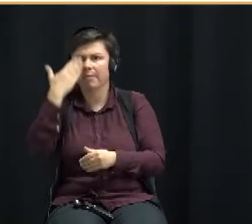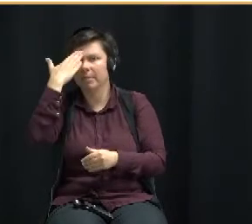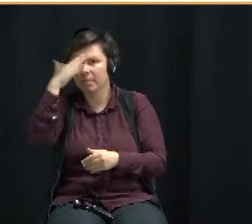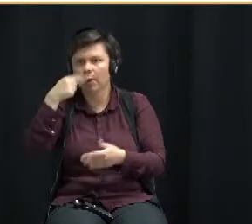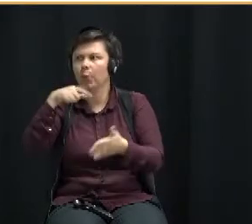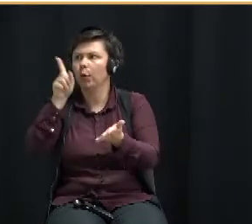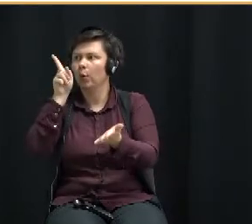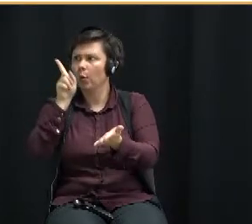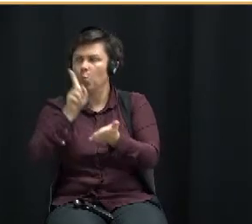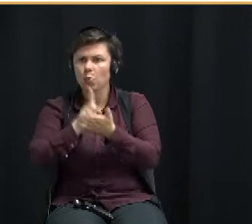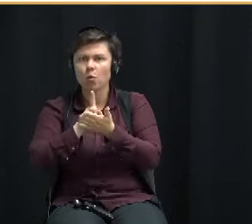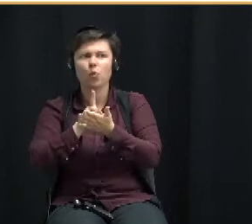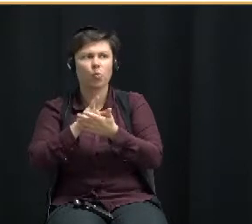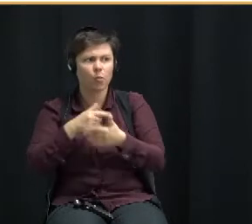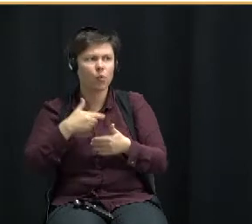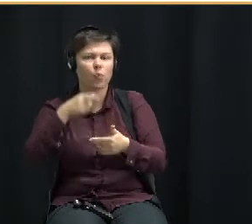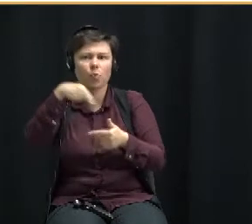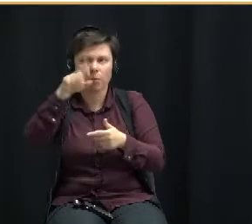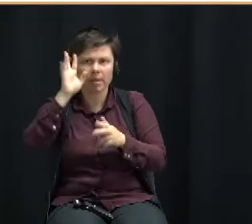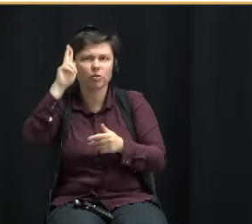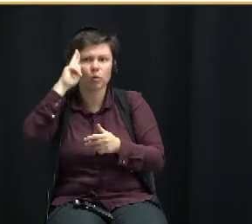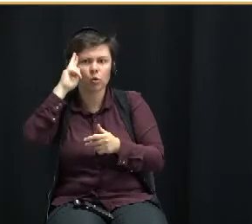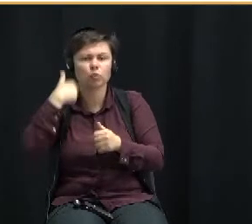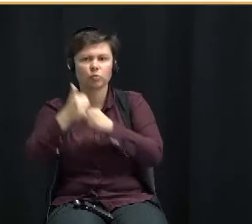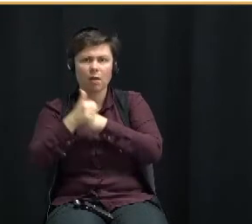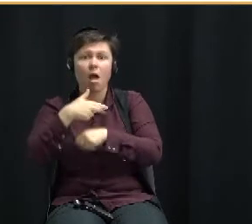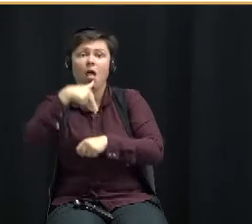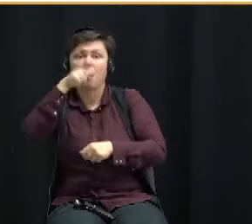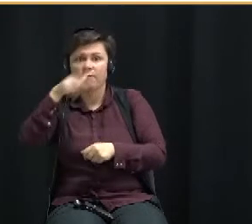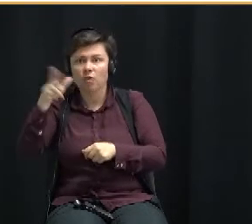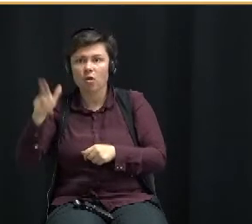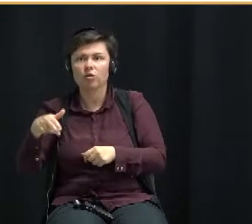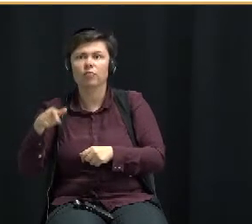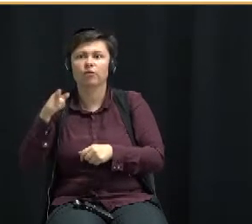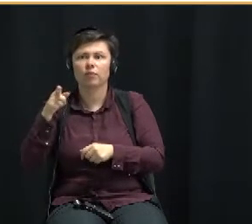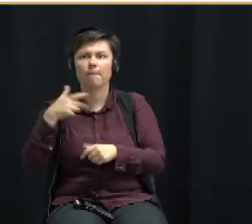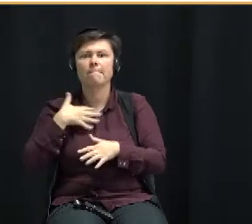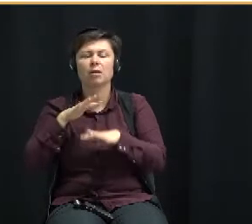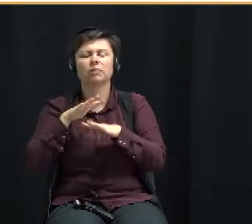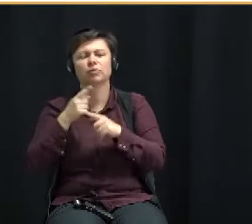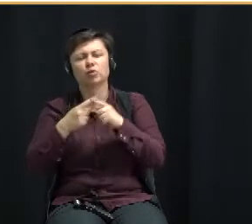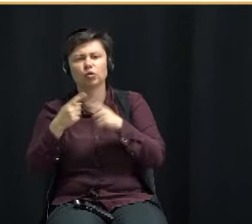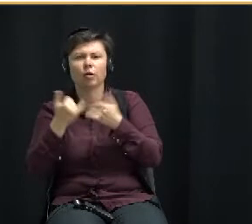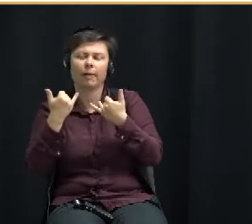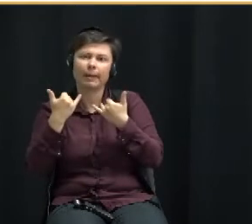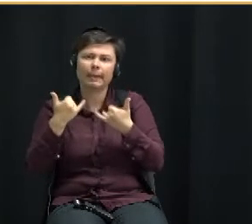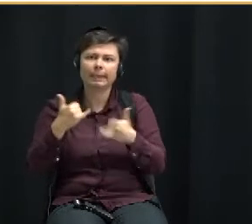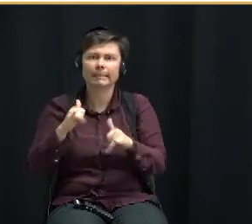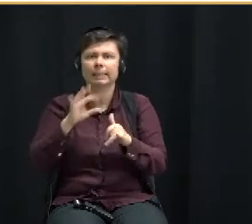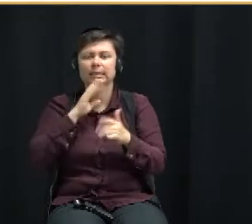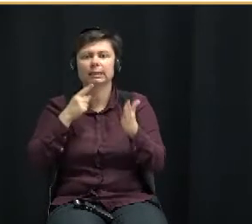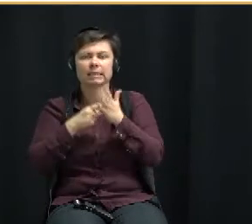best. In Norway, we have had a different approach to accessibility, at least